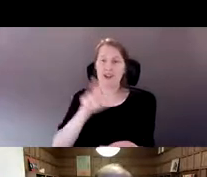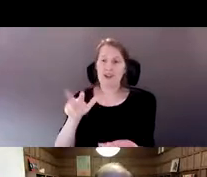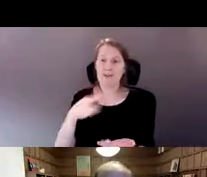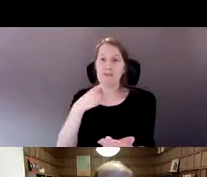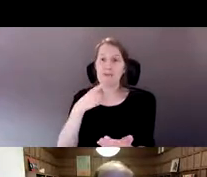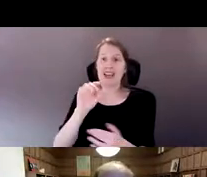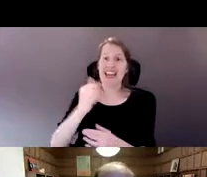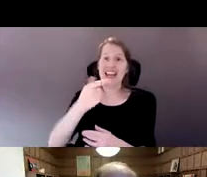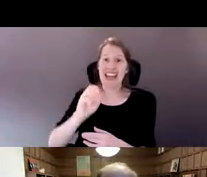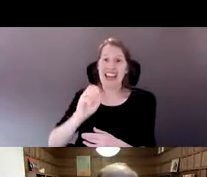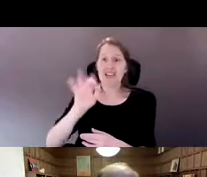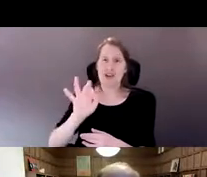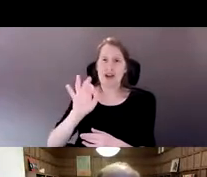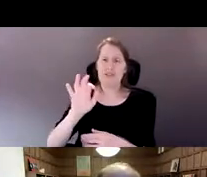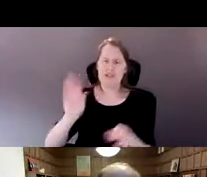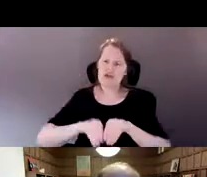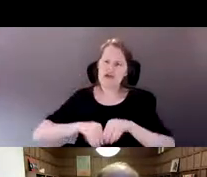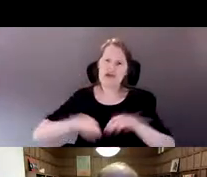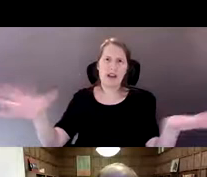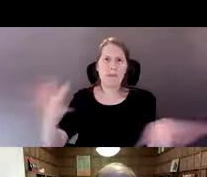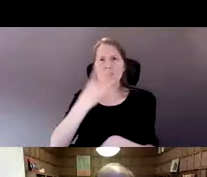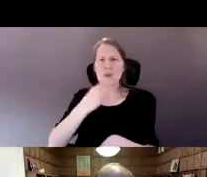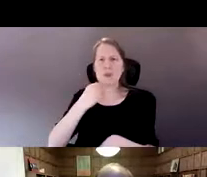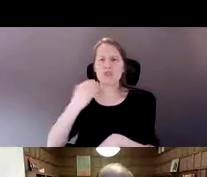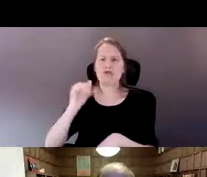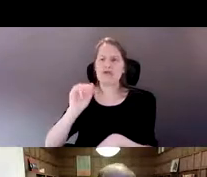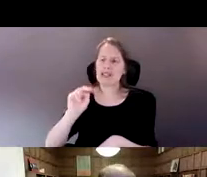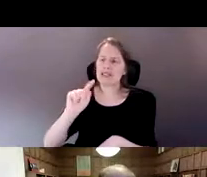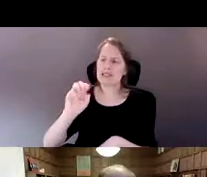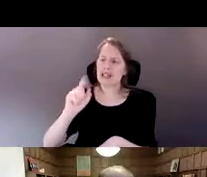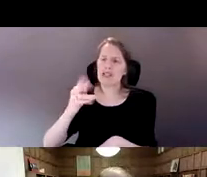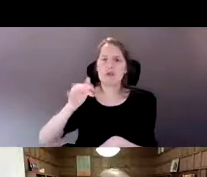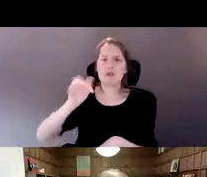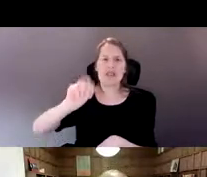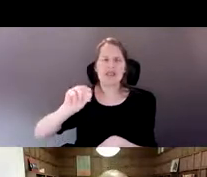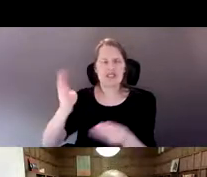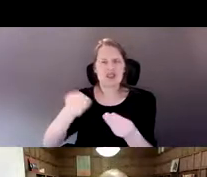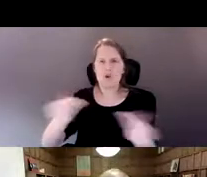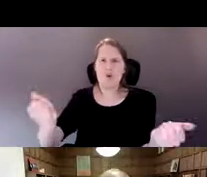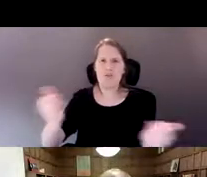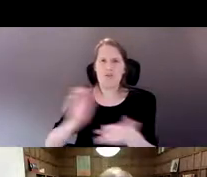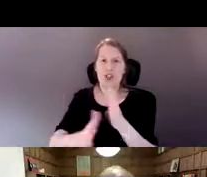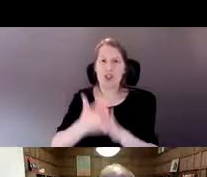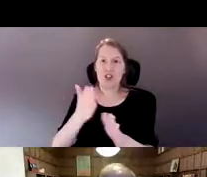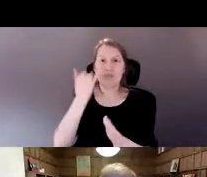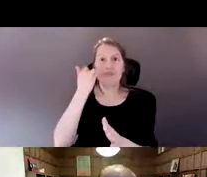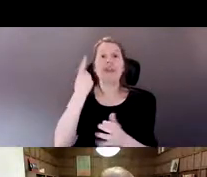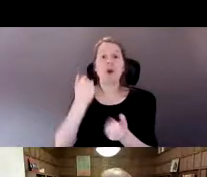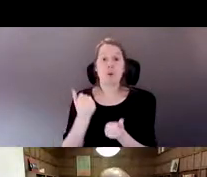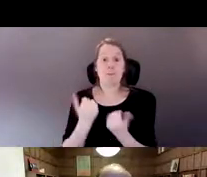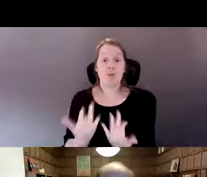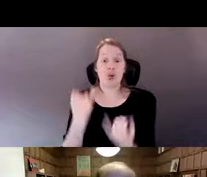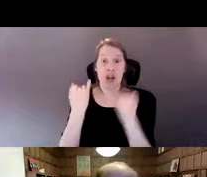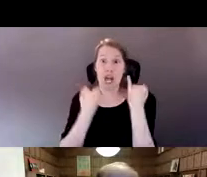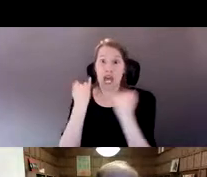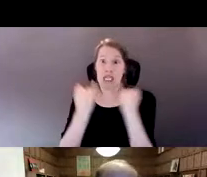of rampant Jewish intellectualism is now at an end. So by burning all of these ideas, you